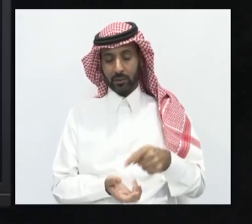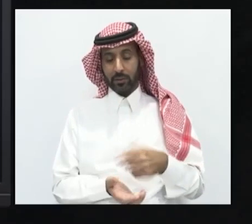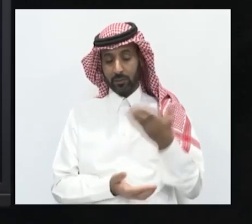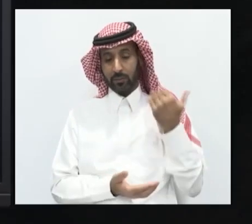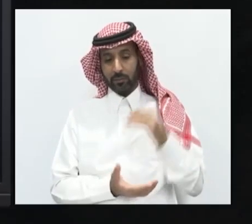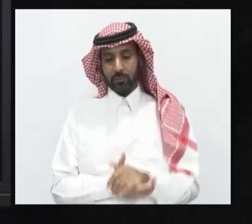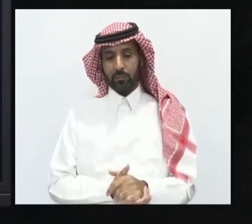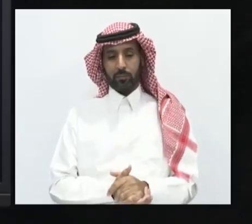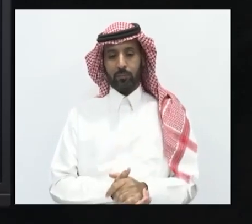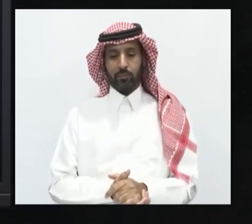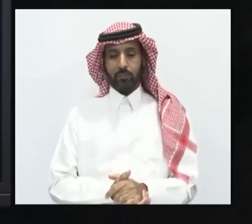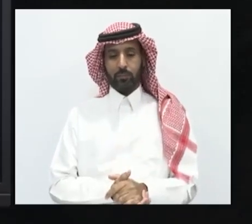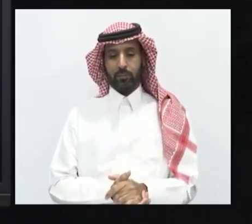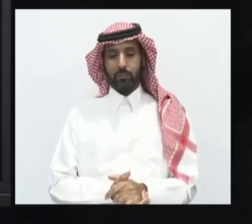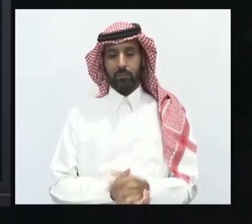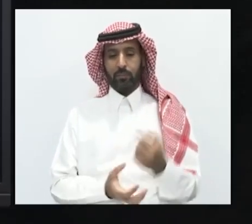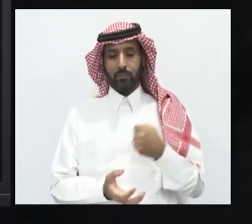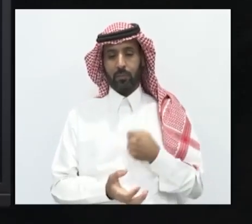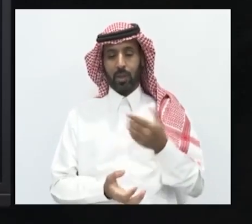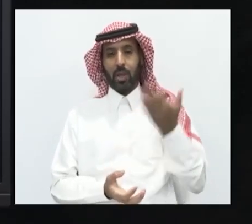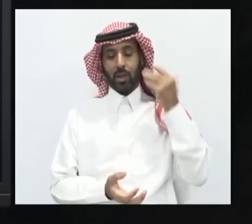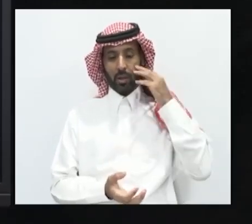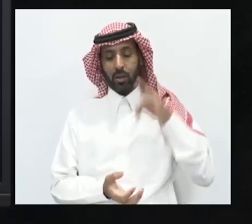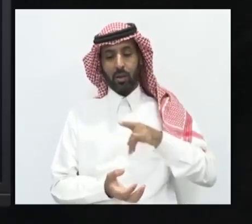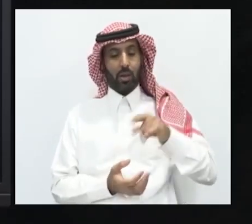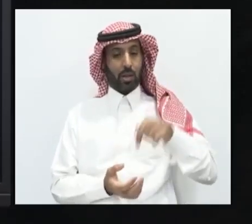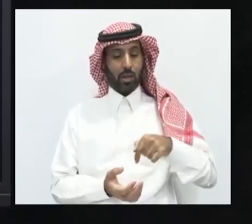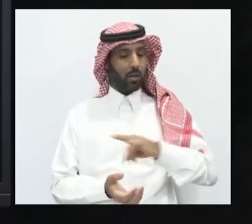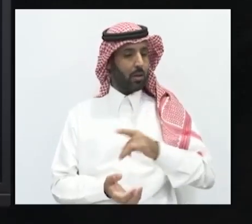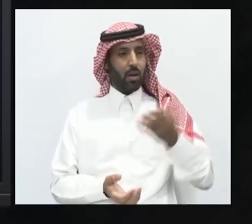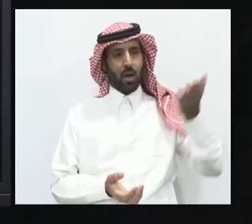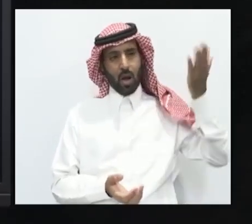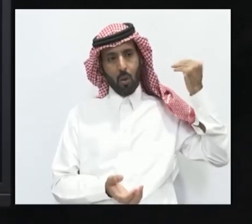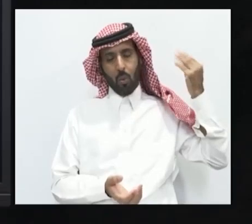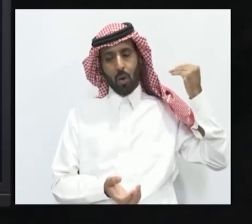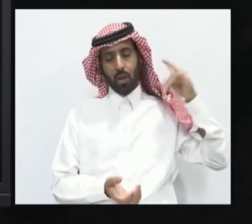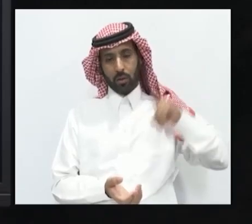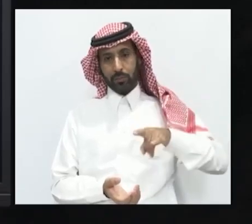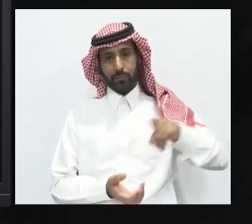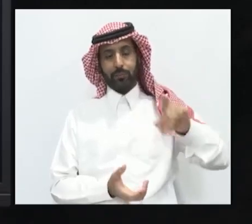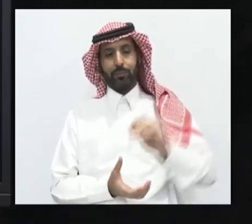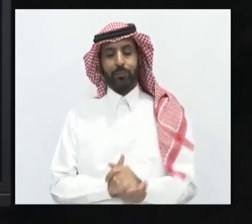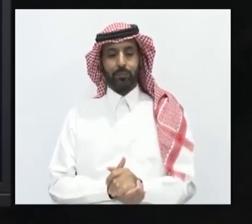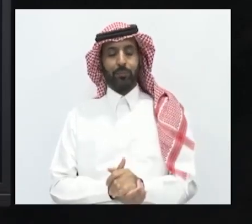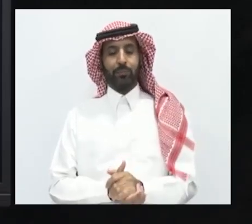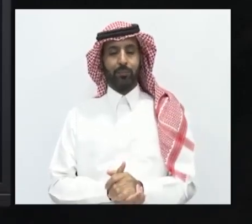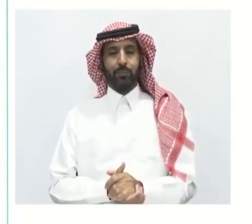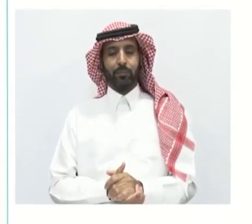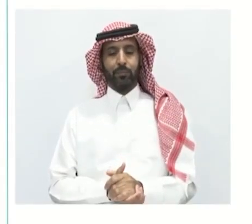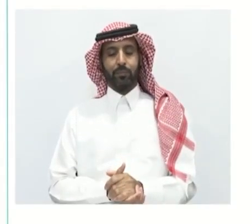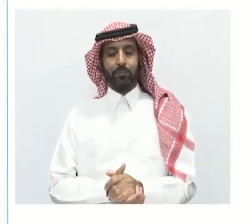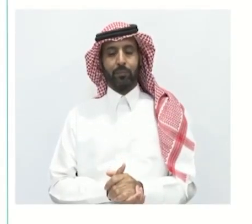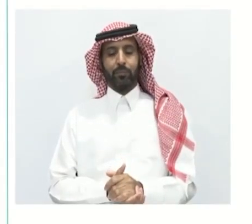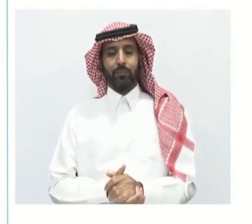used to travel. When you say I used to travel, it means now you're not traveling anymore.